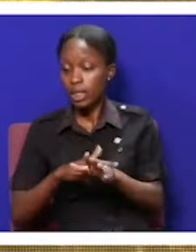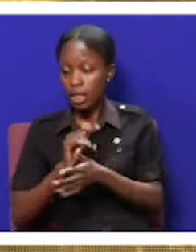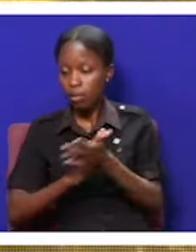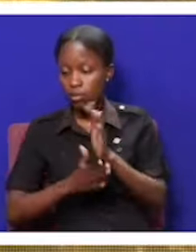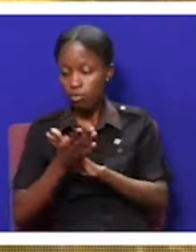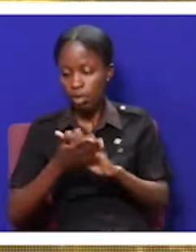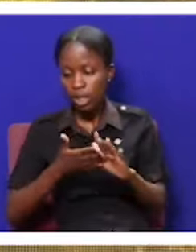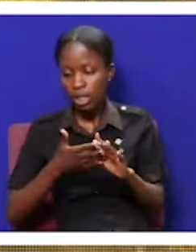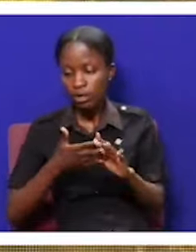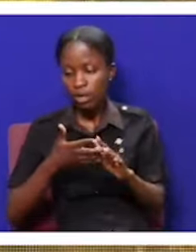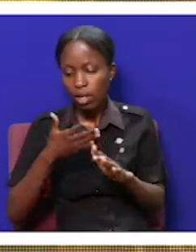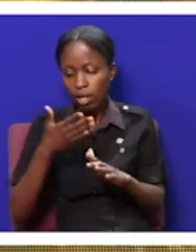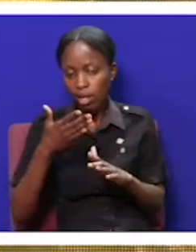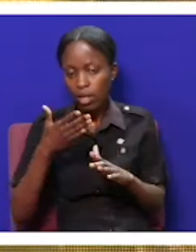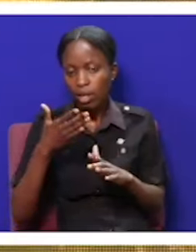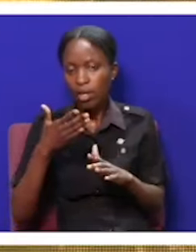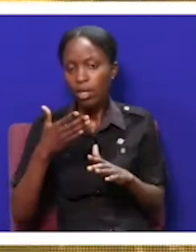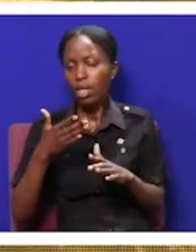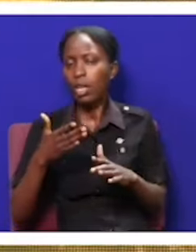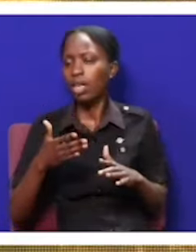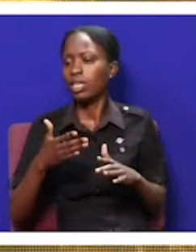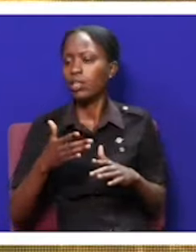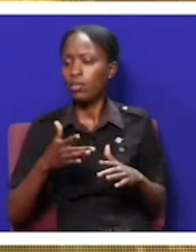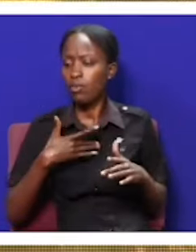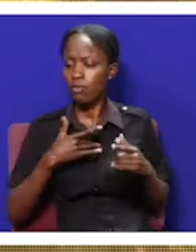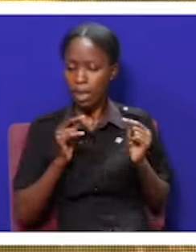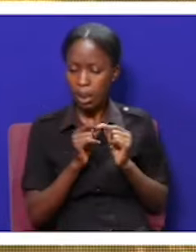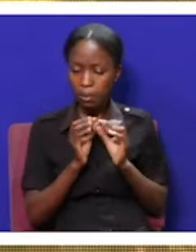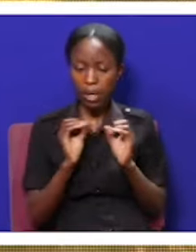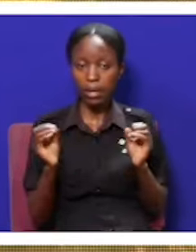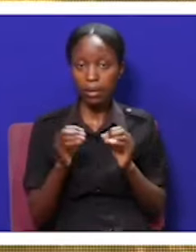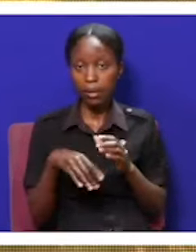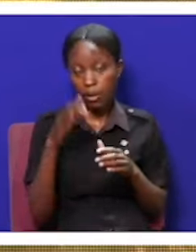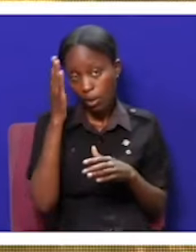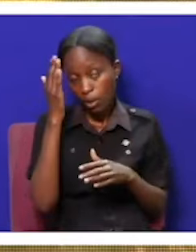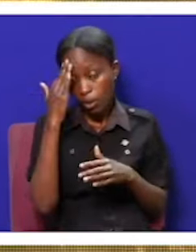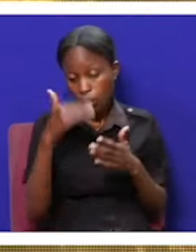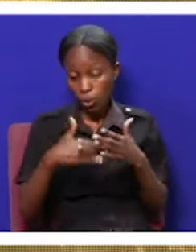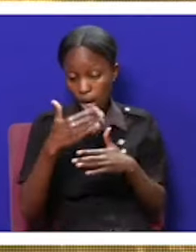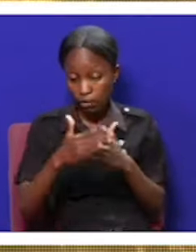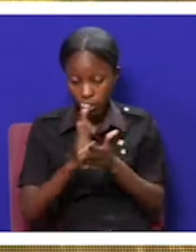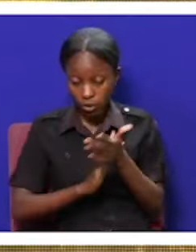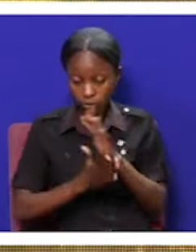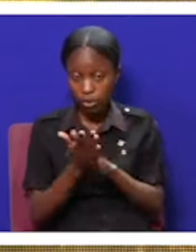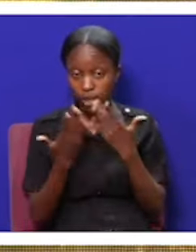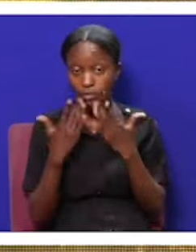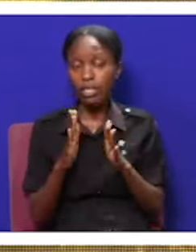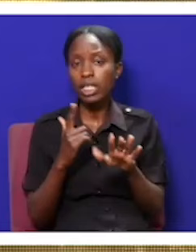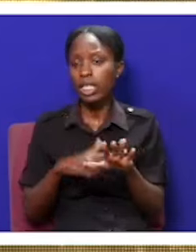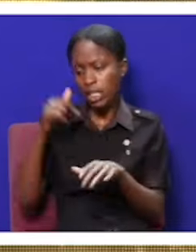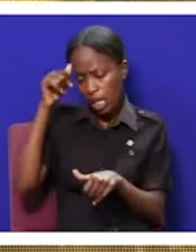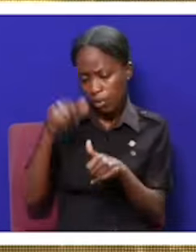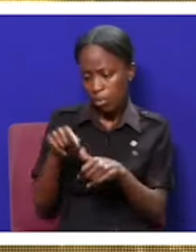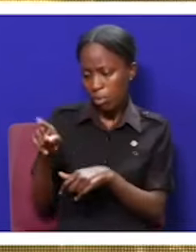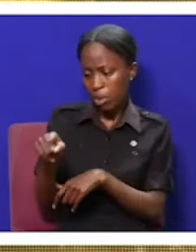anymore. You may not forget the offense, but the beauty about forgiveness is that after you have forgiven them, even when you remember, it